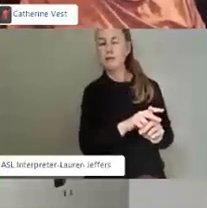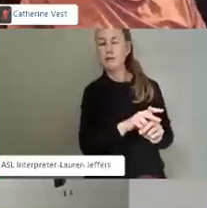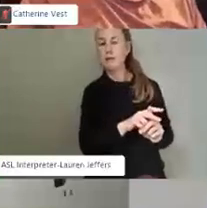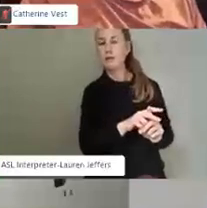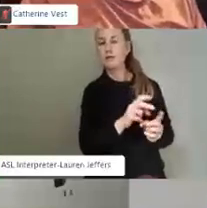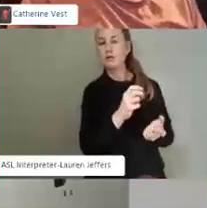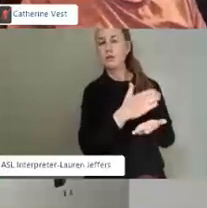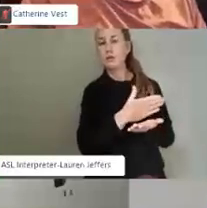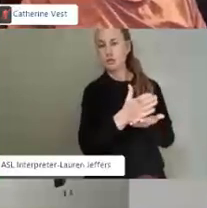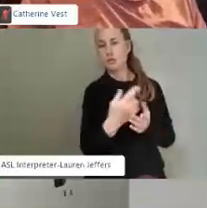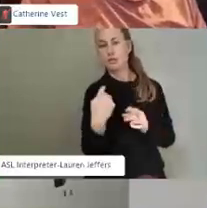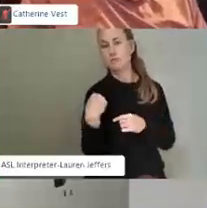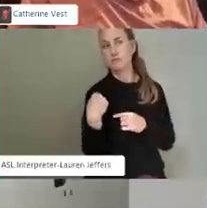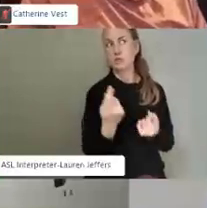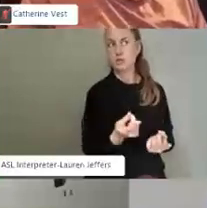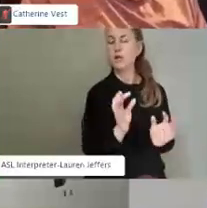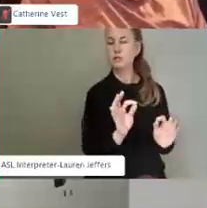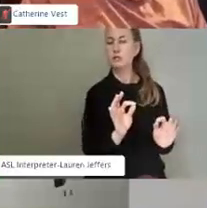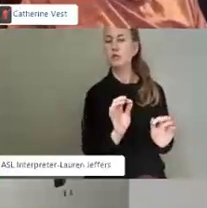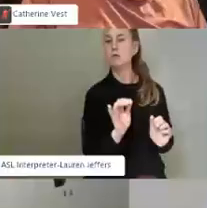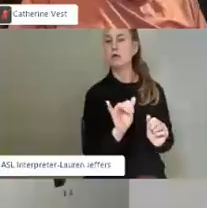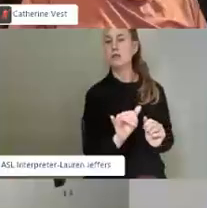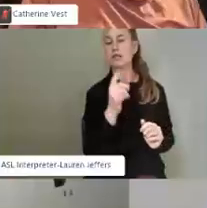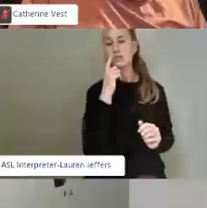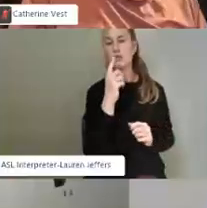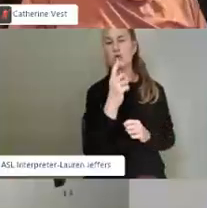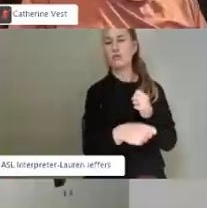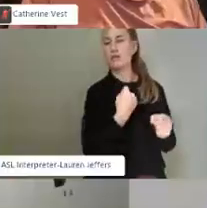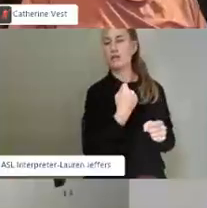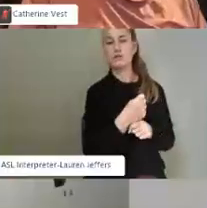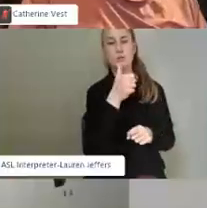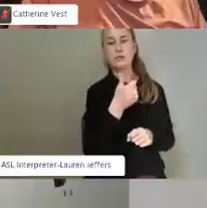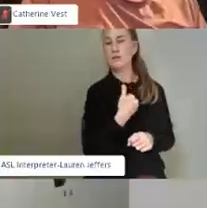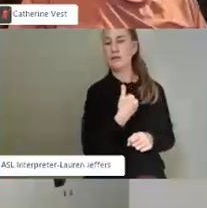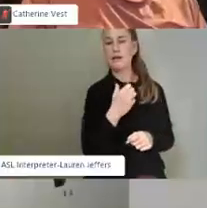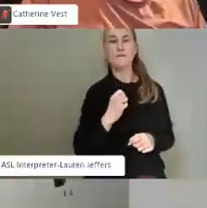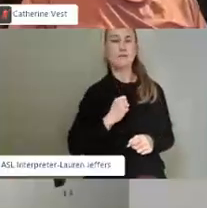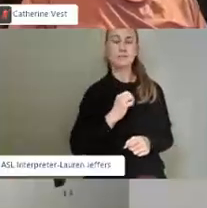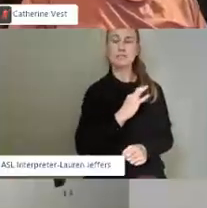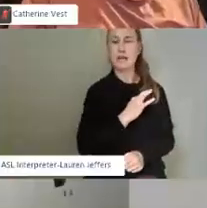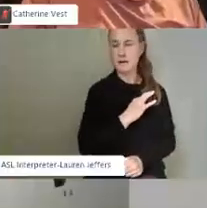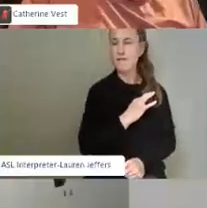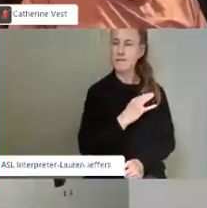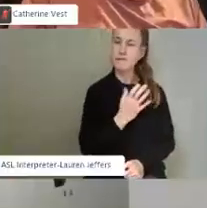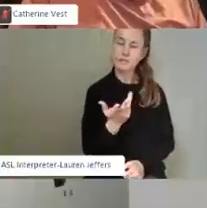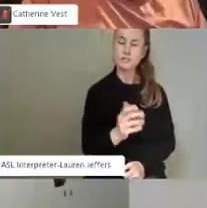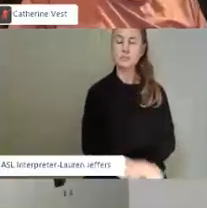our budgeting so far. And that's for the years we didn't have staff, just pointing that